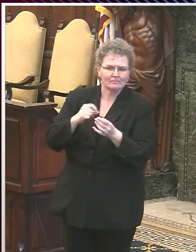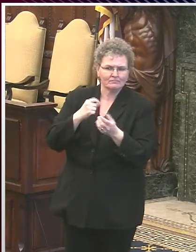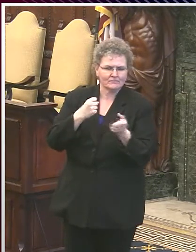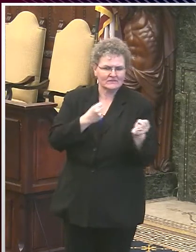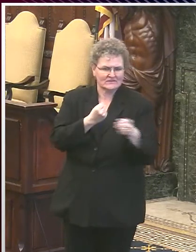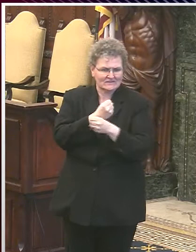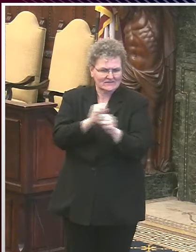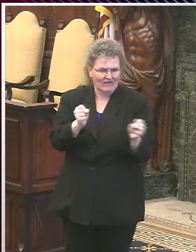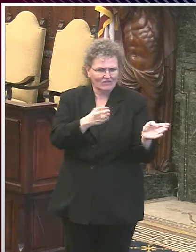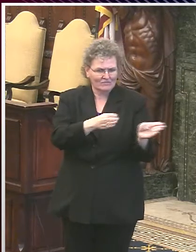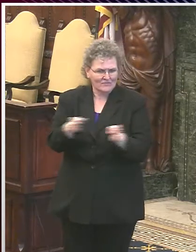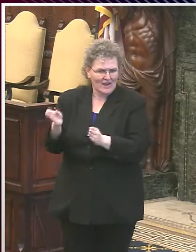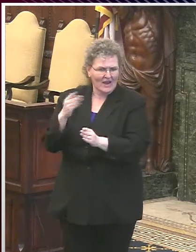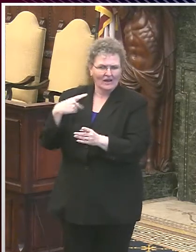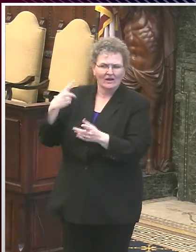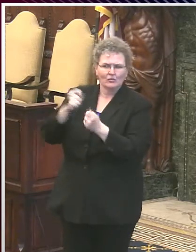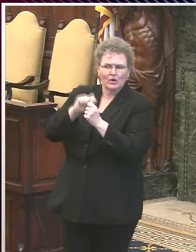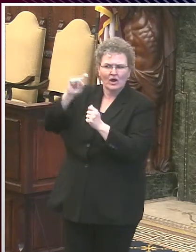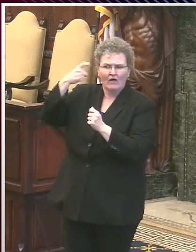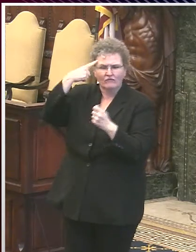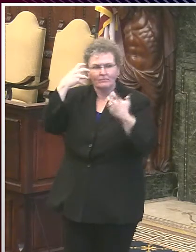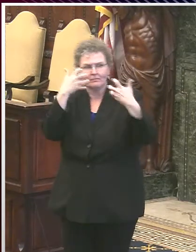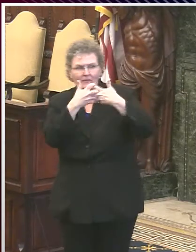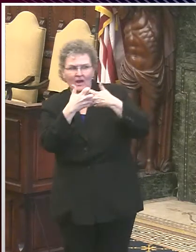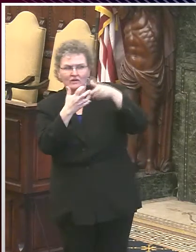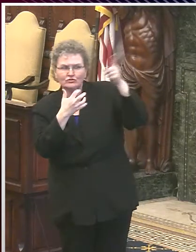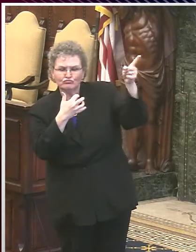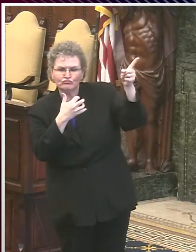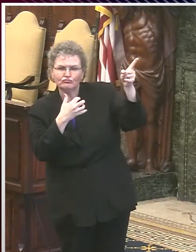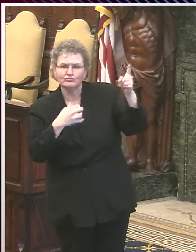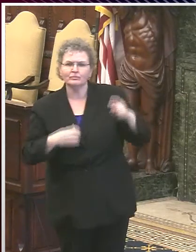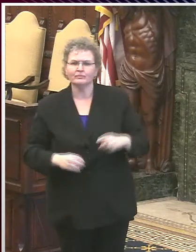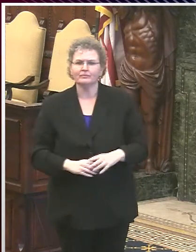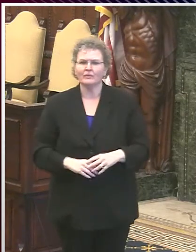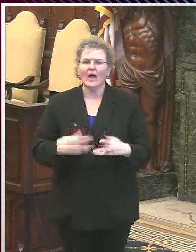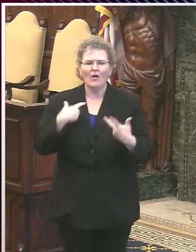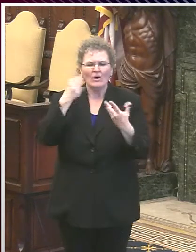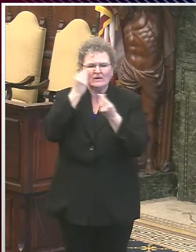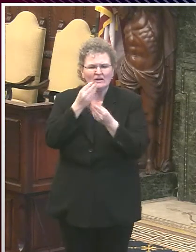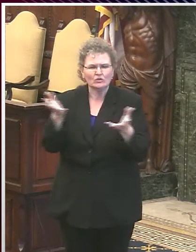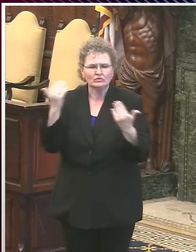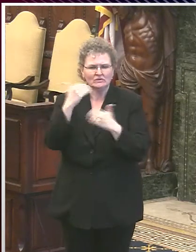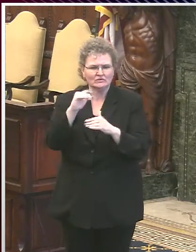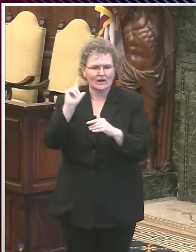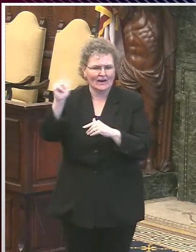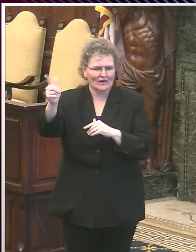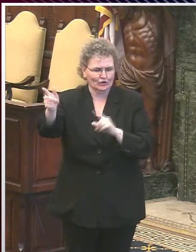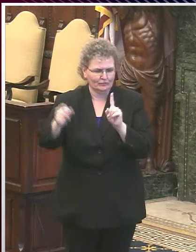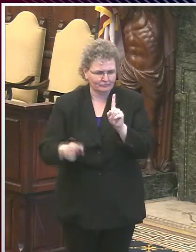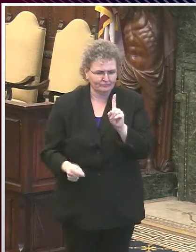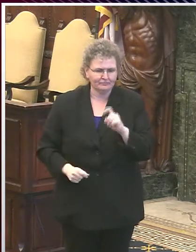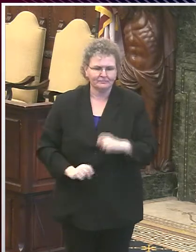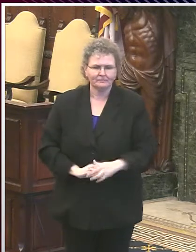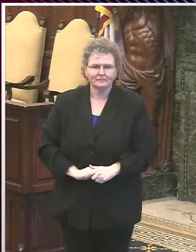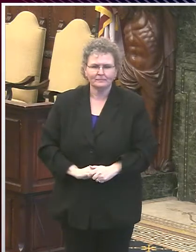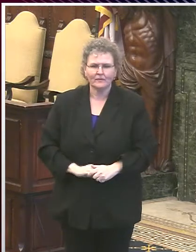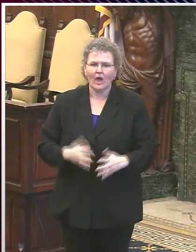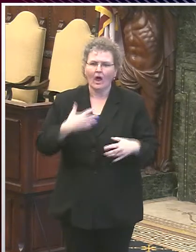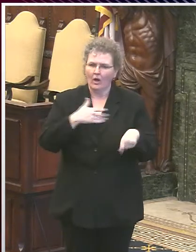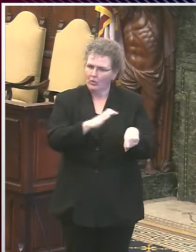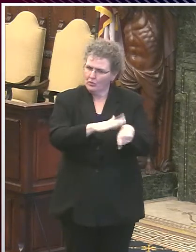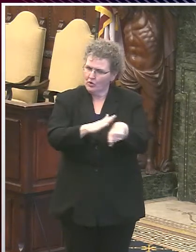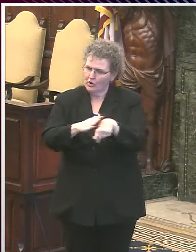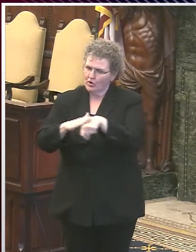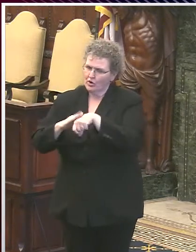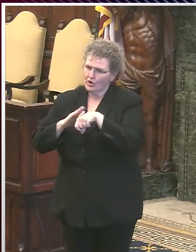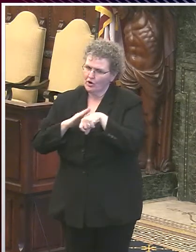governor's new standards for those restrictions. Having said that, let me put out a warning there. The